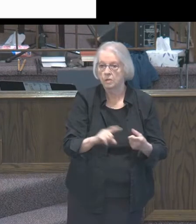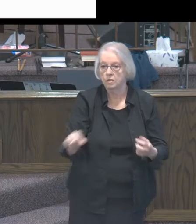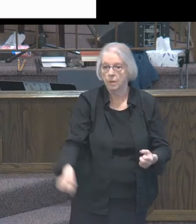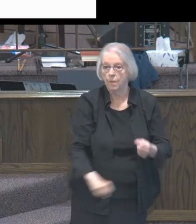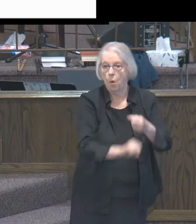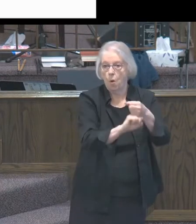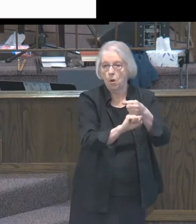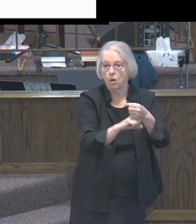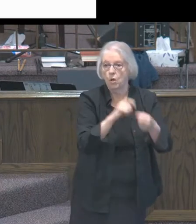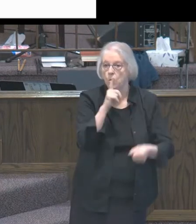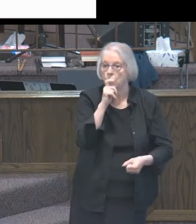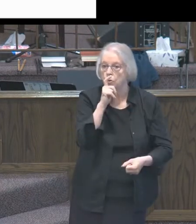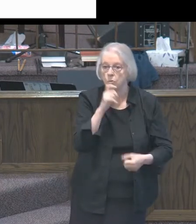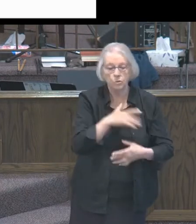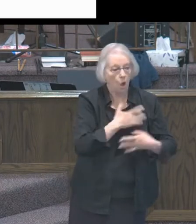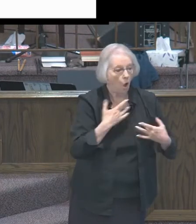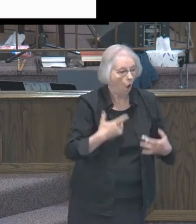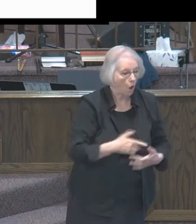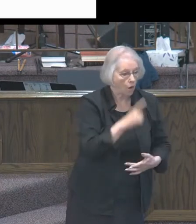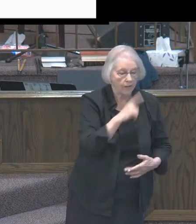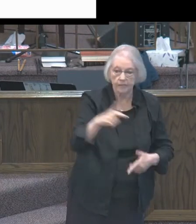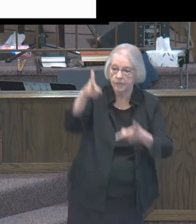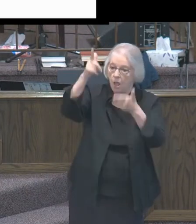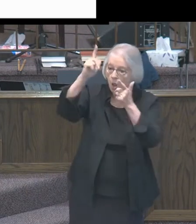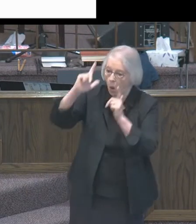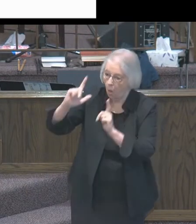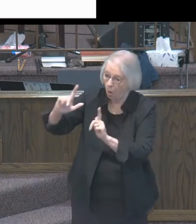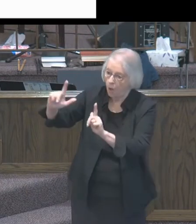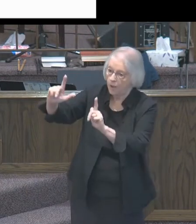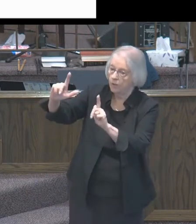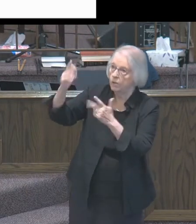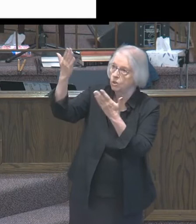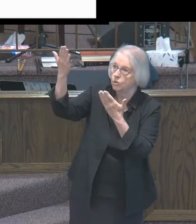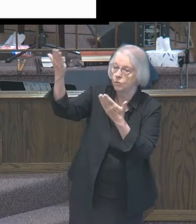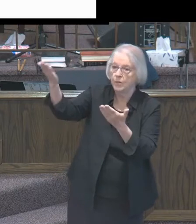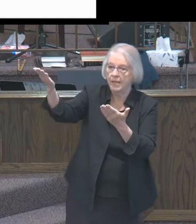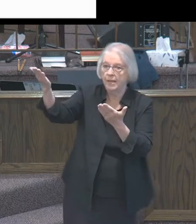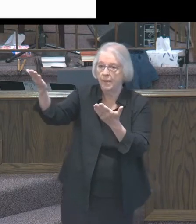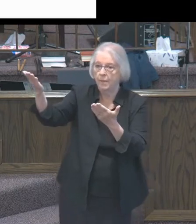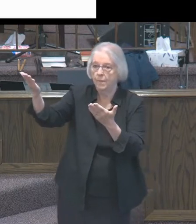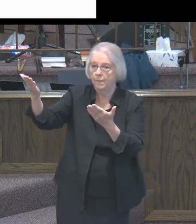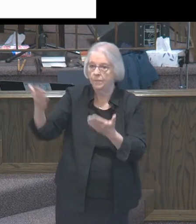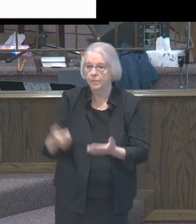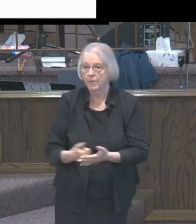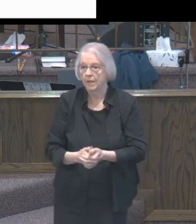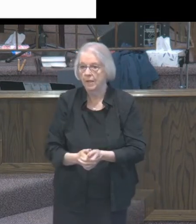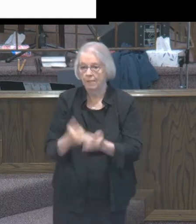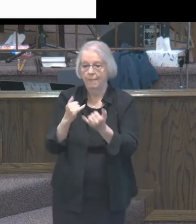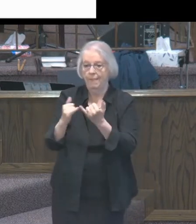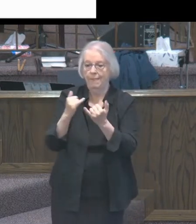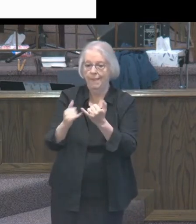"Those whose heart is loyal to him." And then the next part of that, which we never want to